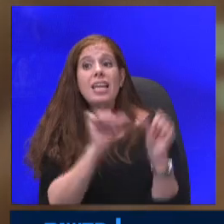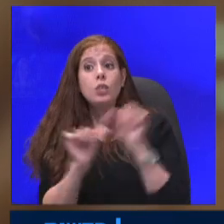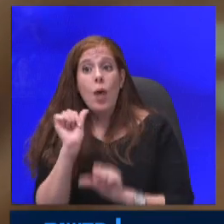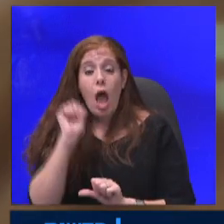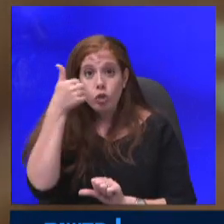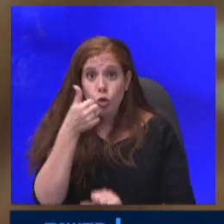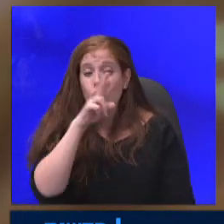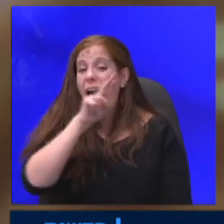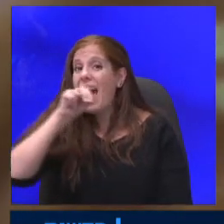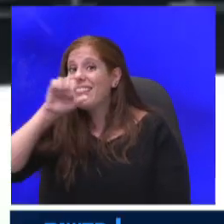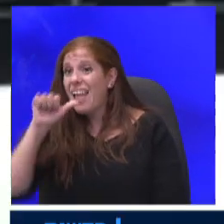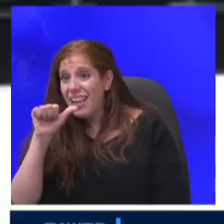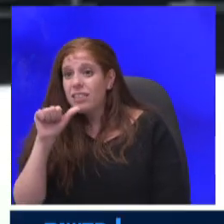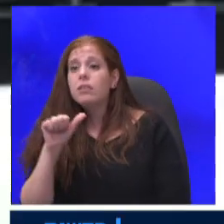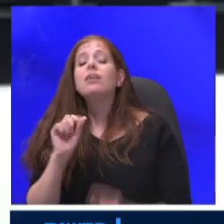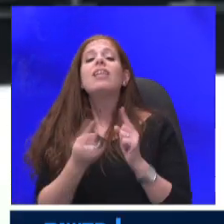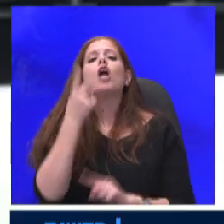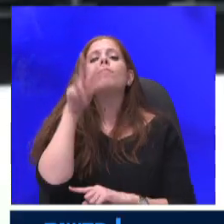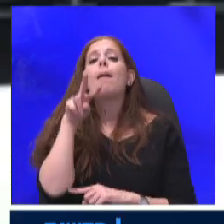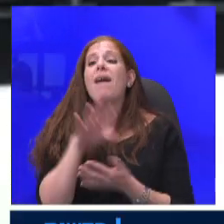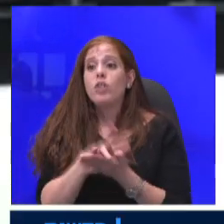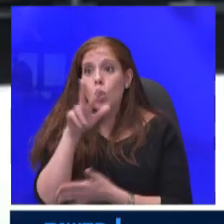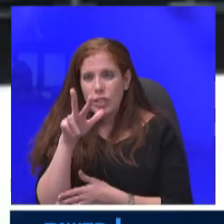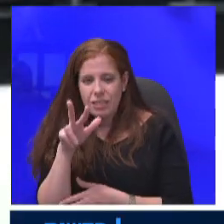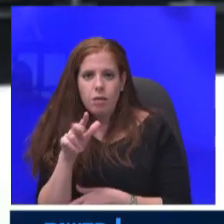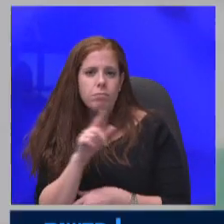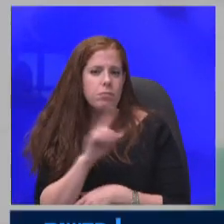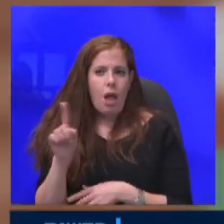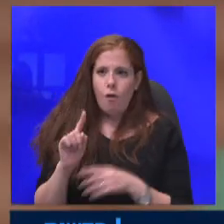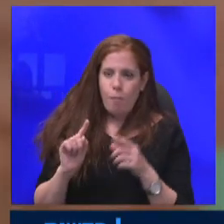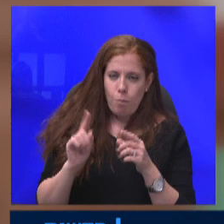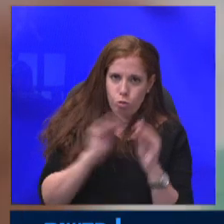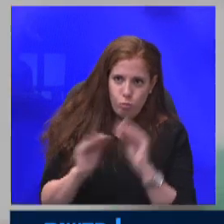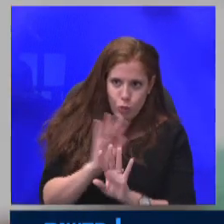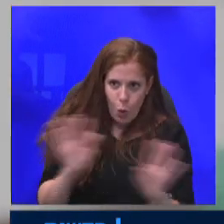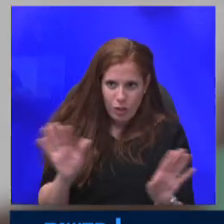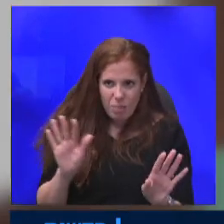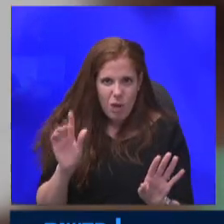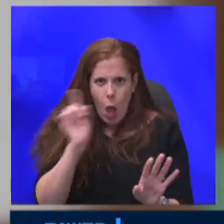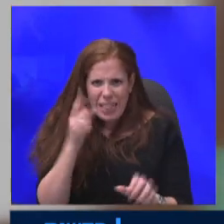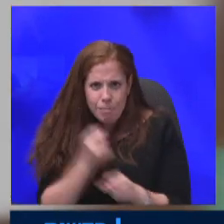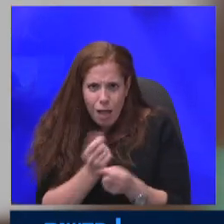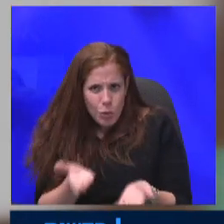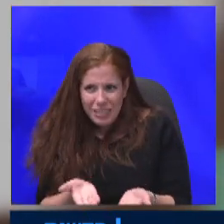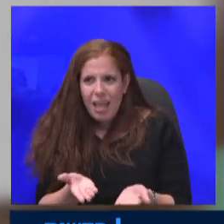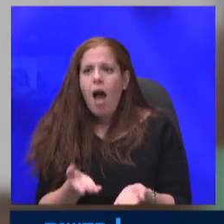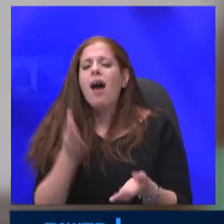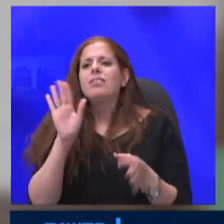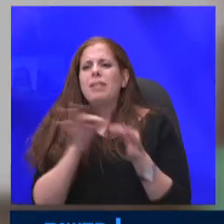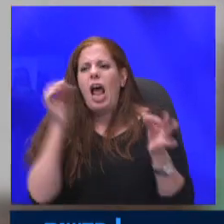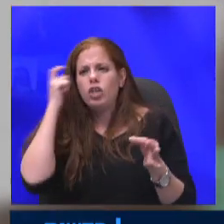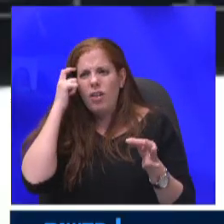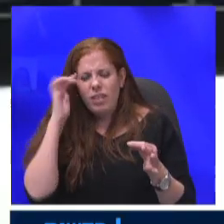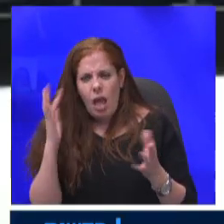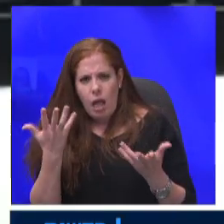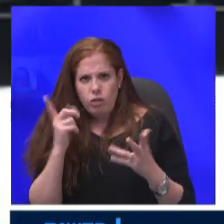in 2013. Obviously, I had never used it before. I had no idea what I was doing. And so, yeah, even at the beginning, I was kind of like, oh, I have to learn a